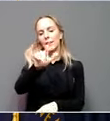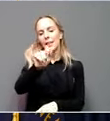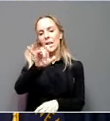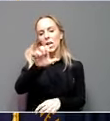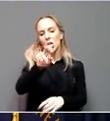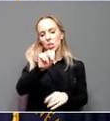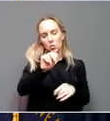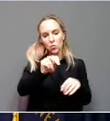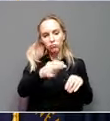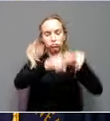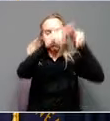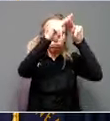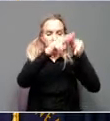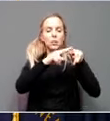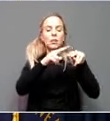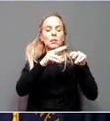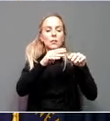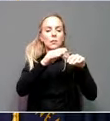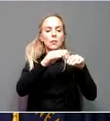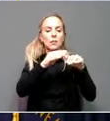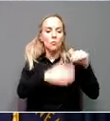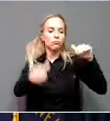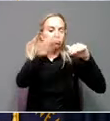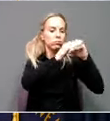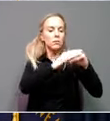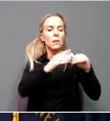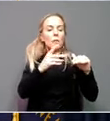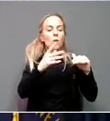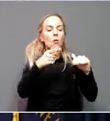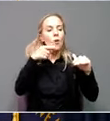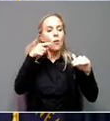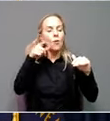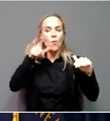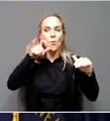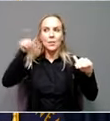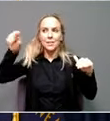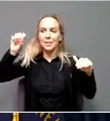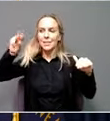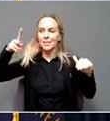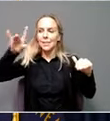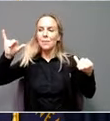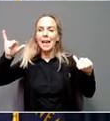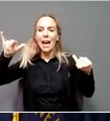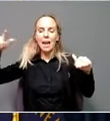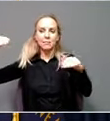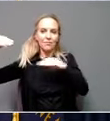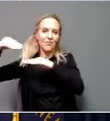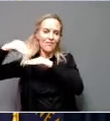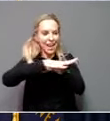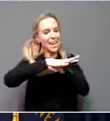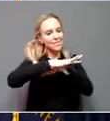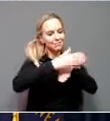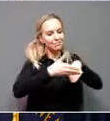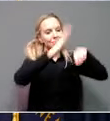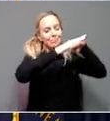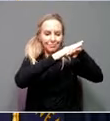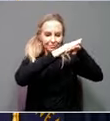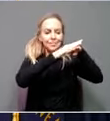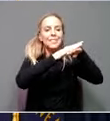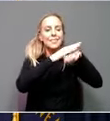inflation is being primarily driven by the supply chain and not spending in the economy. And if it's spending in the